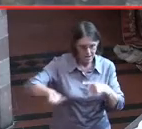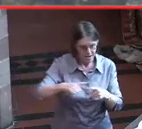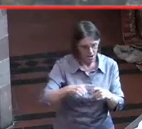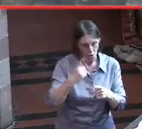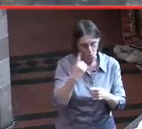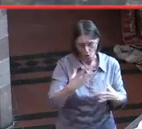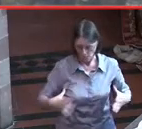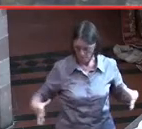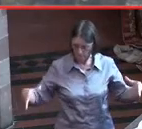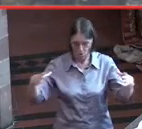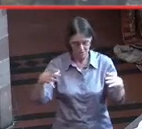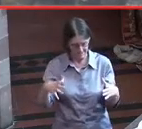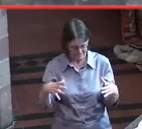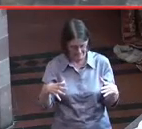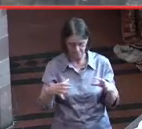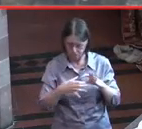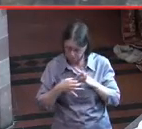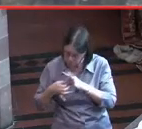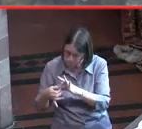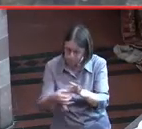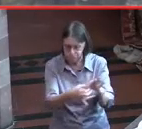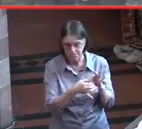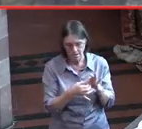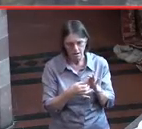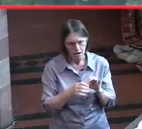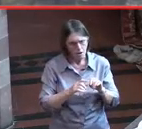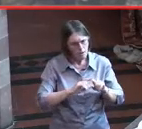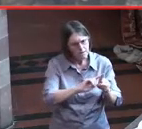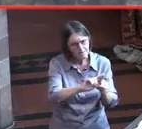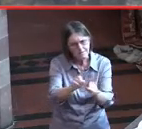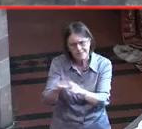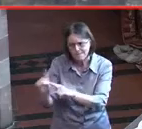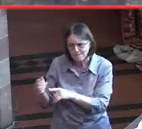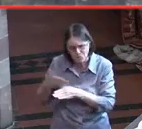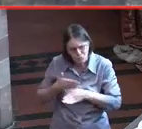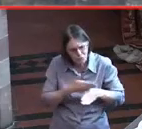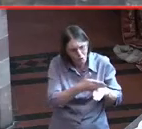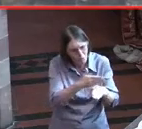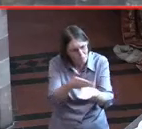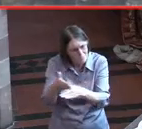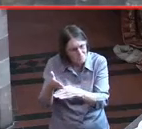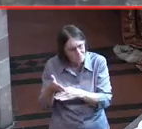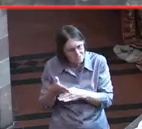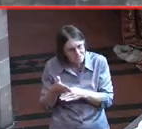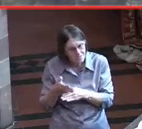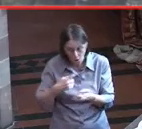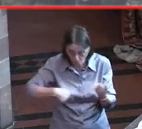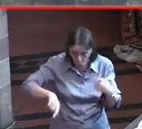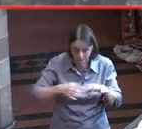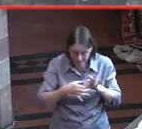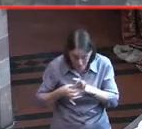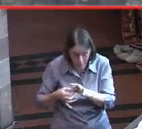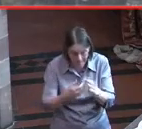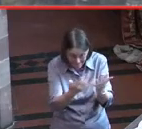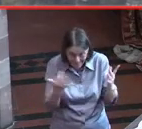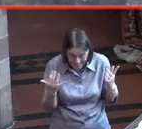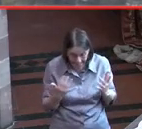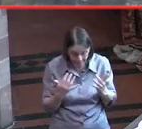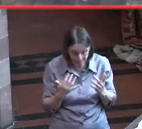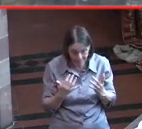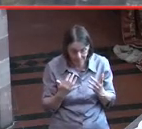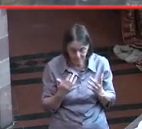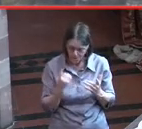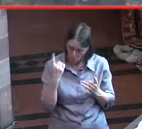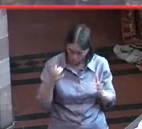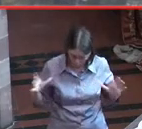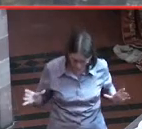members, and not all the members have the same function, so we who are many are one body in Christ,